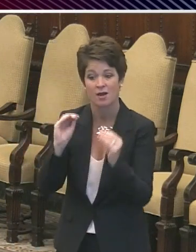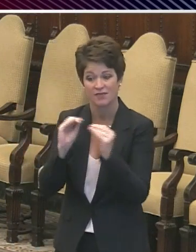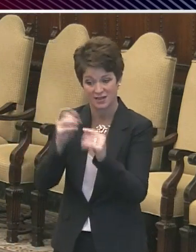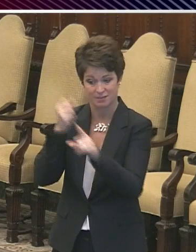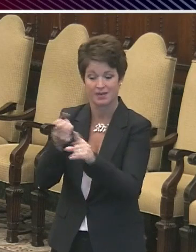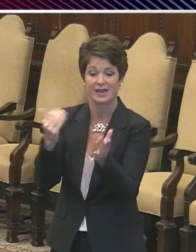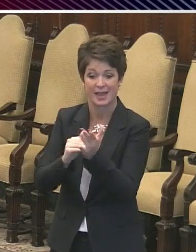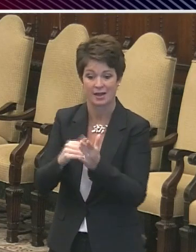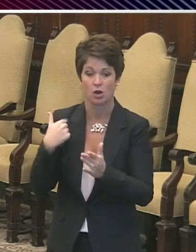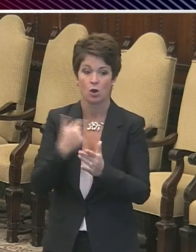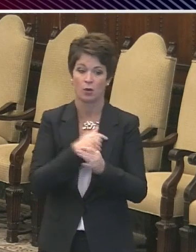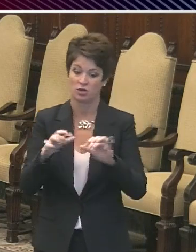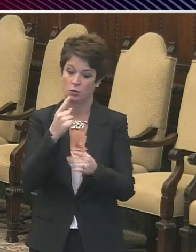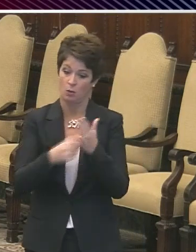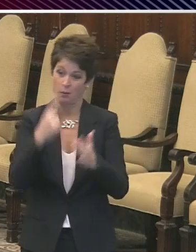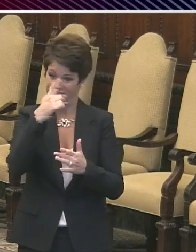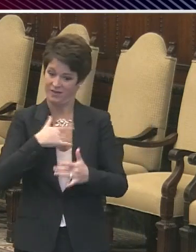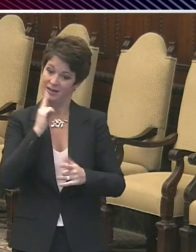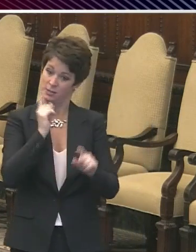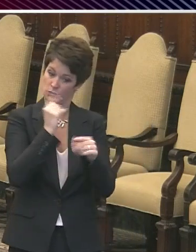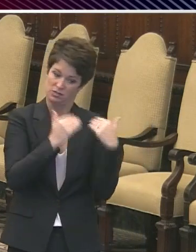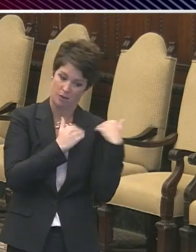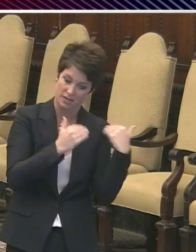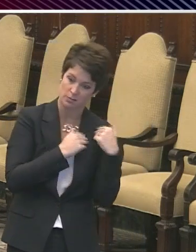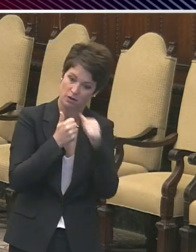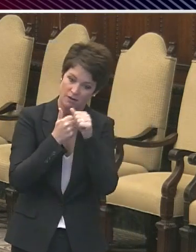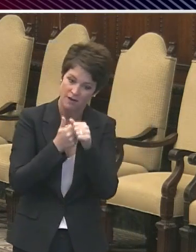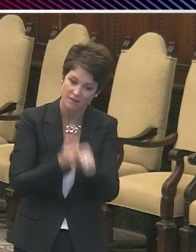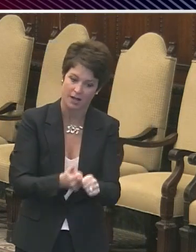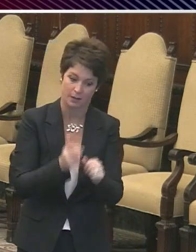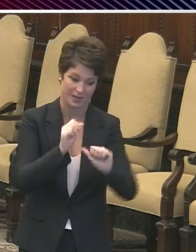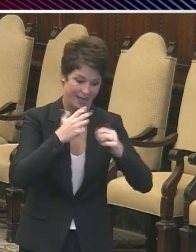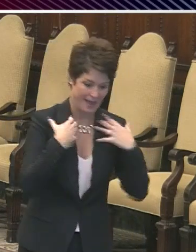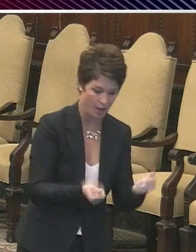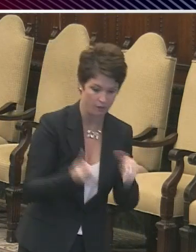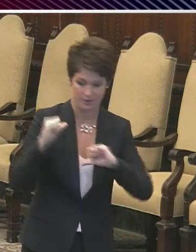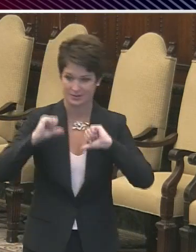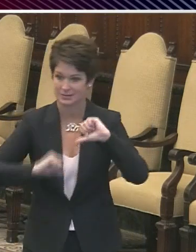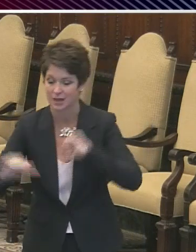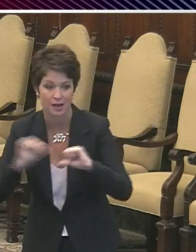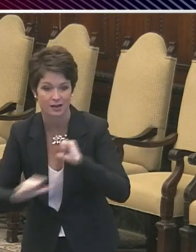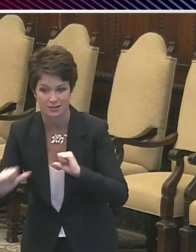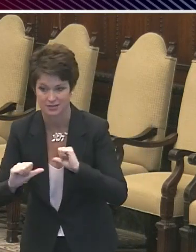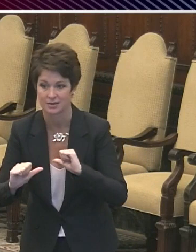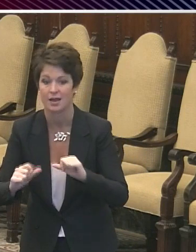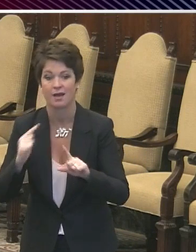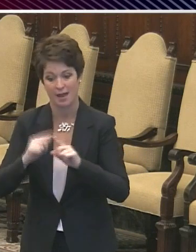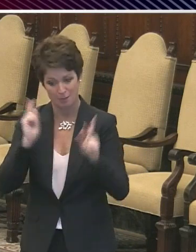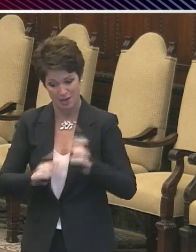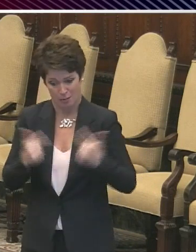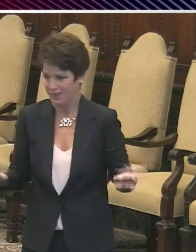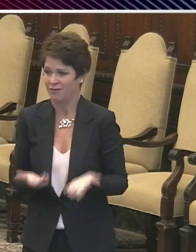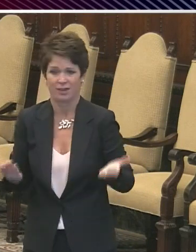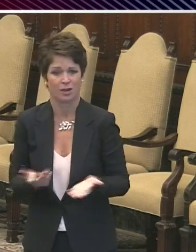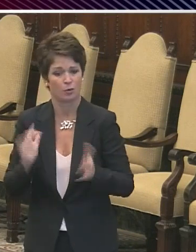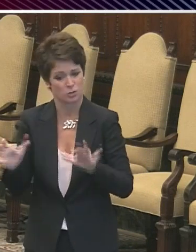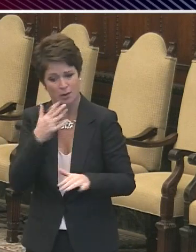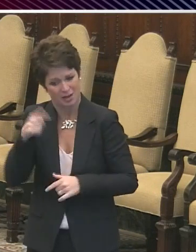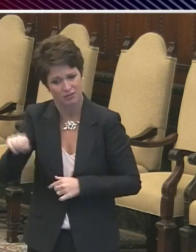we're doing what we think is responsible on behalf of health and science and our people who live in our city.